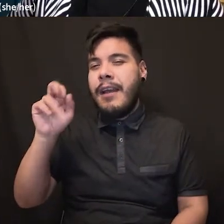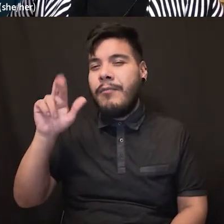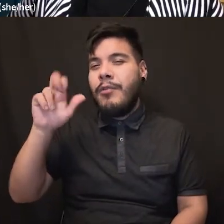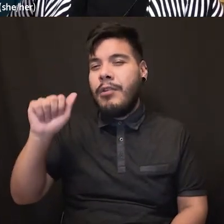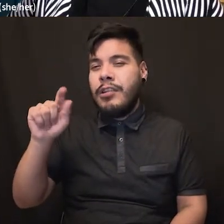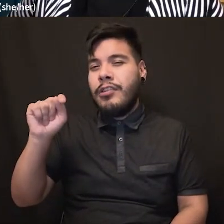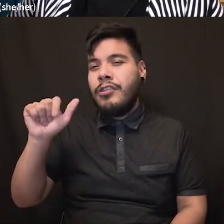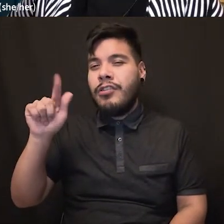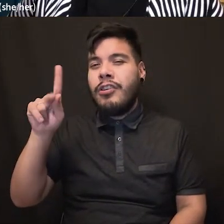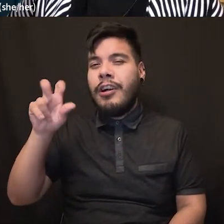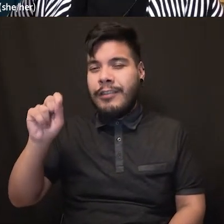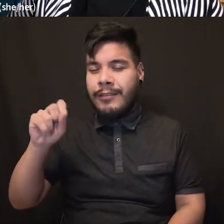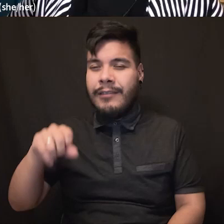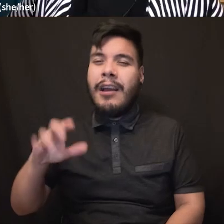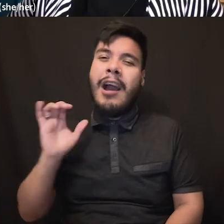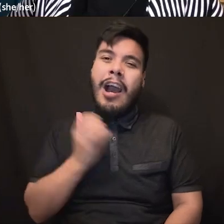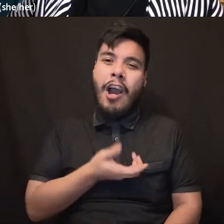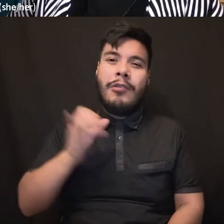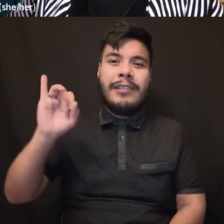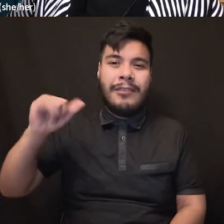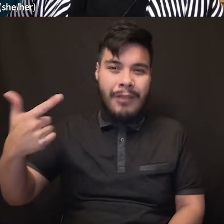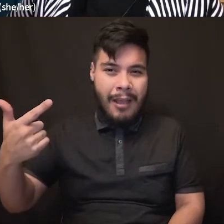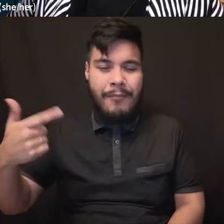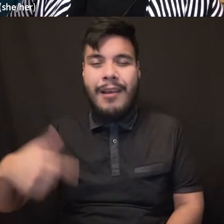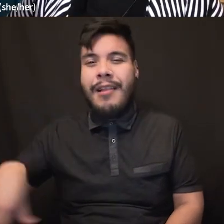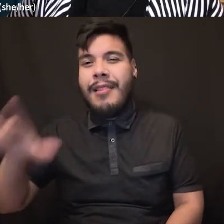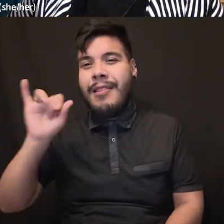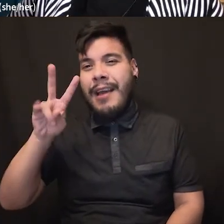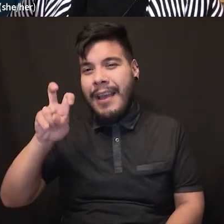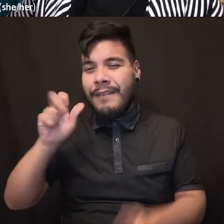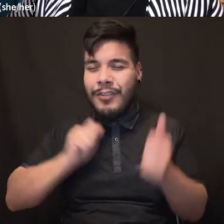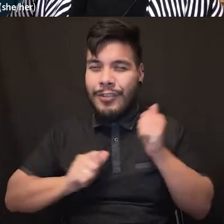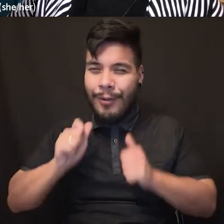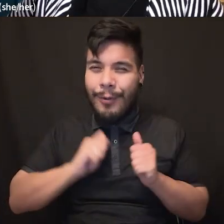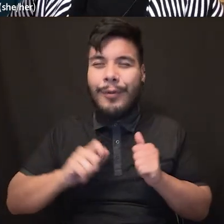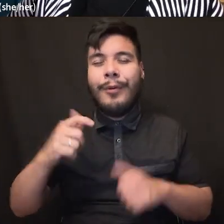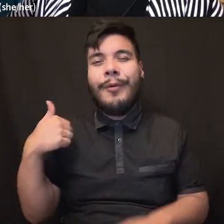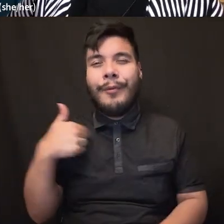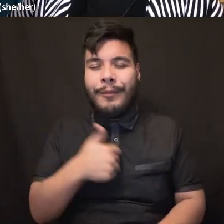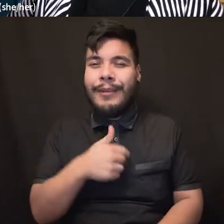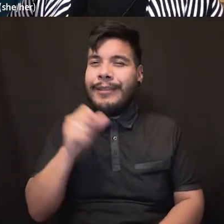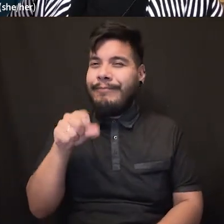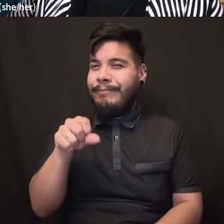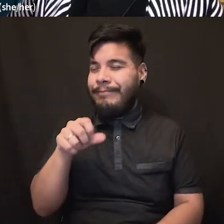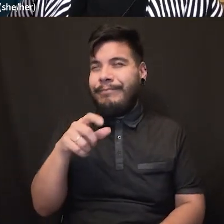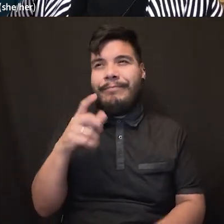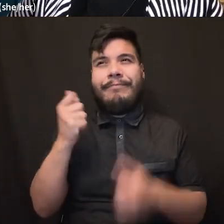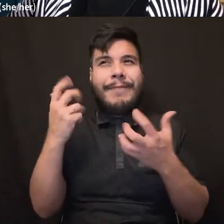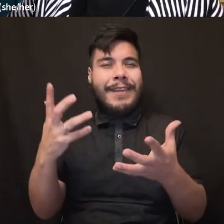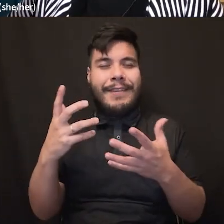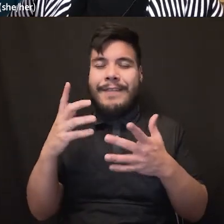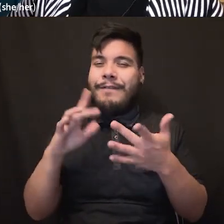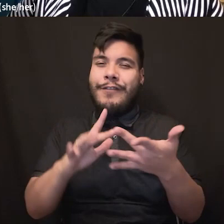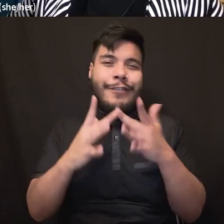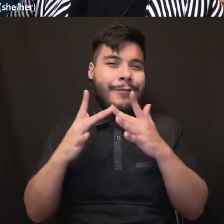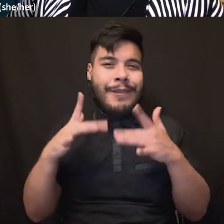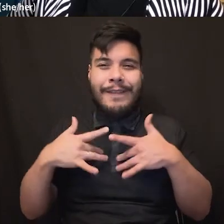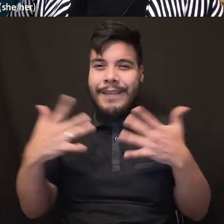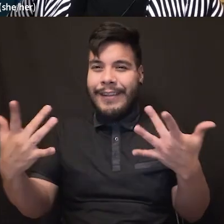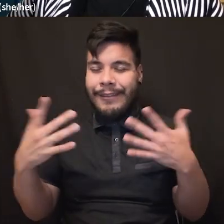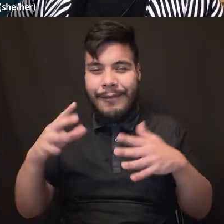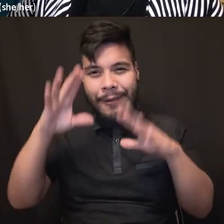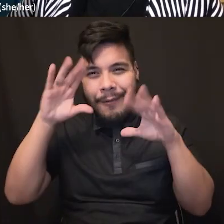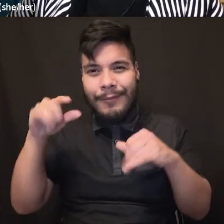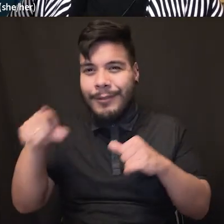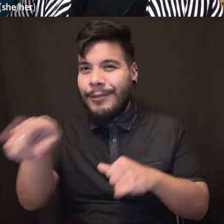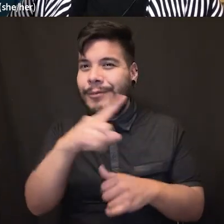quick Instagram live show. And we do lots of really great virtual events, and we hope you